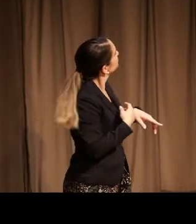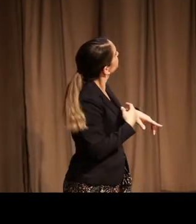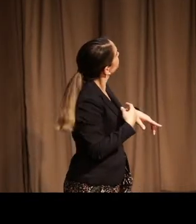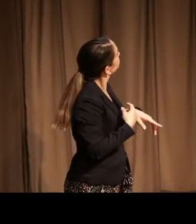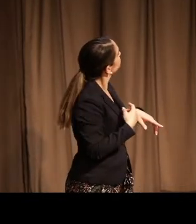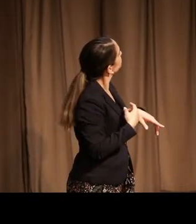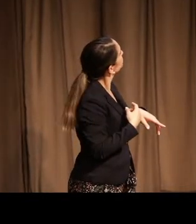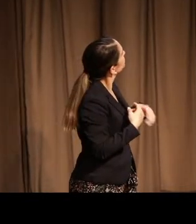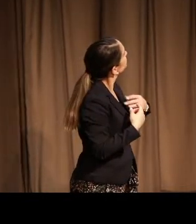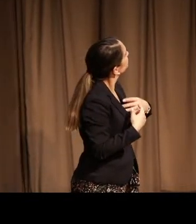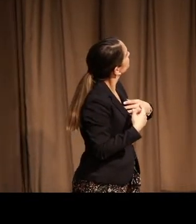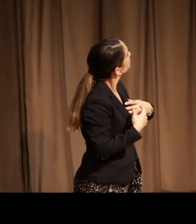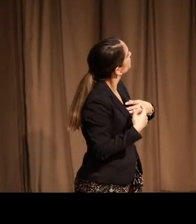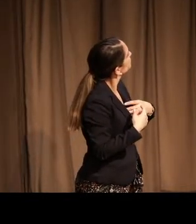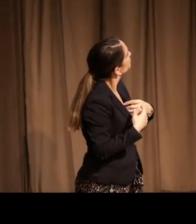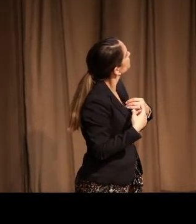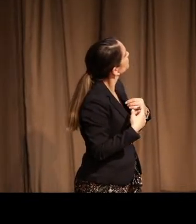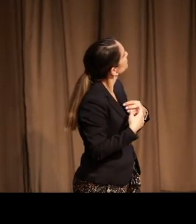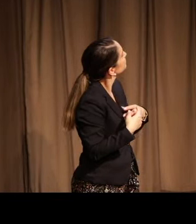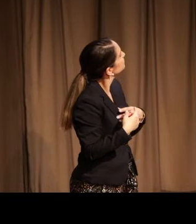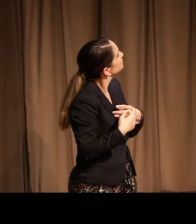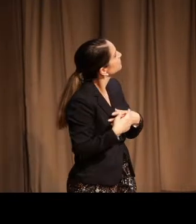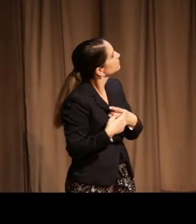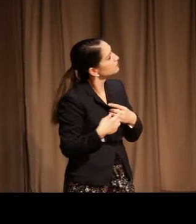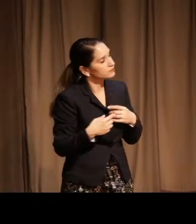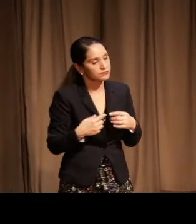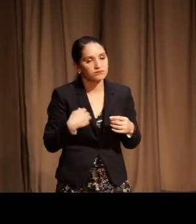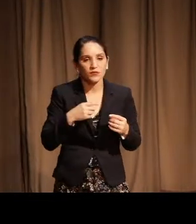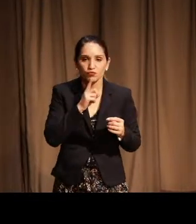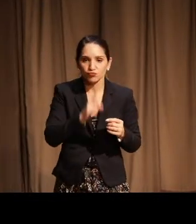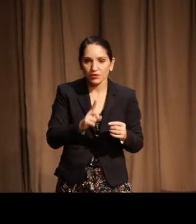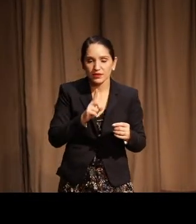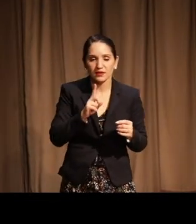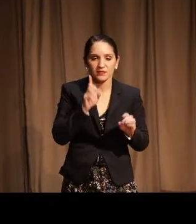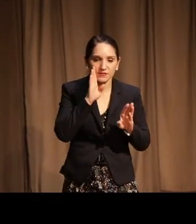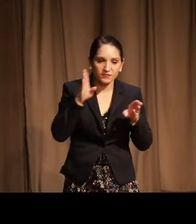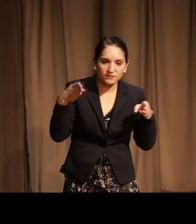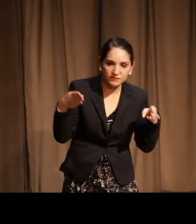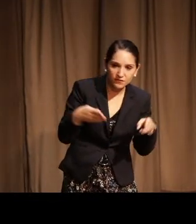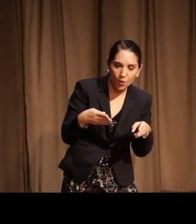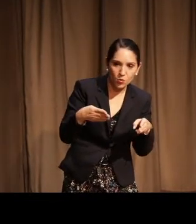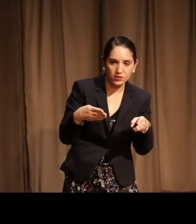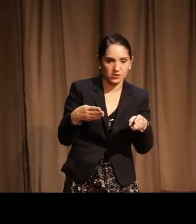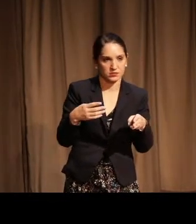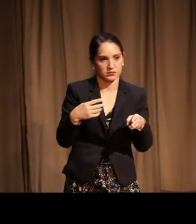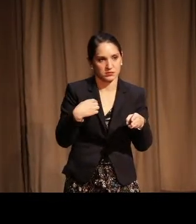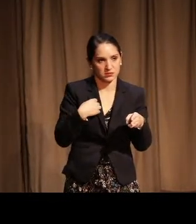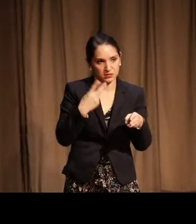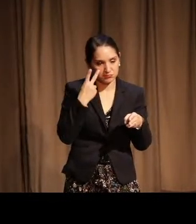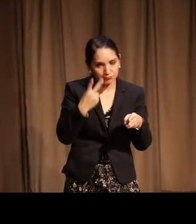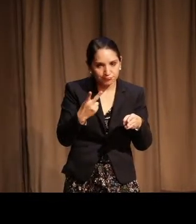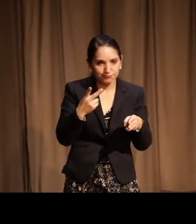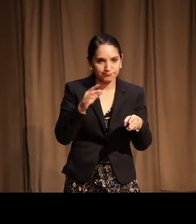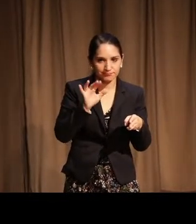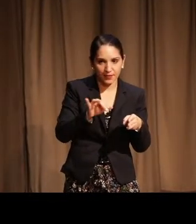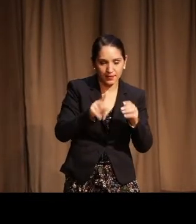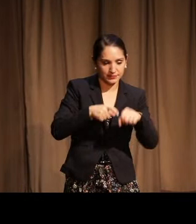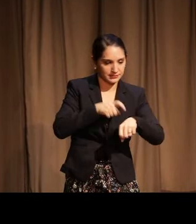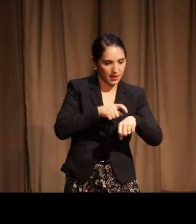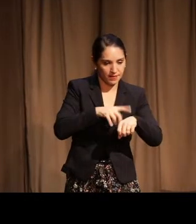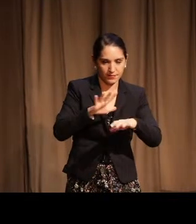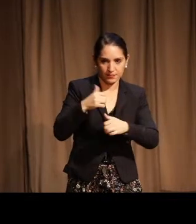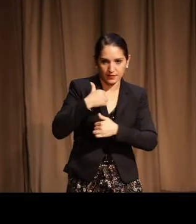And I really focus on the female guerrillas who disappeared during the repression of the